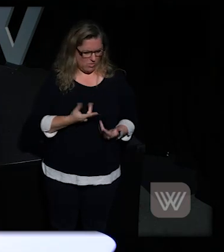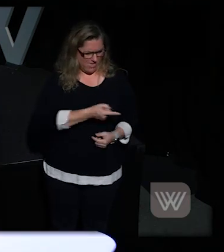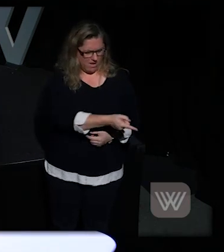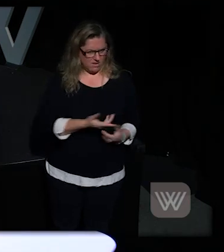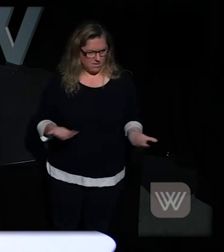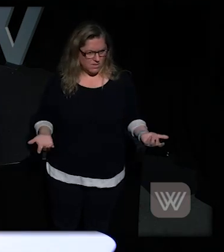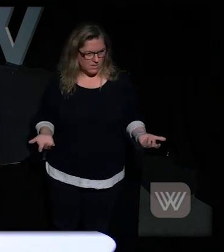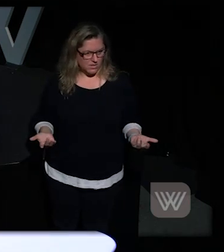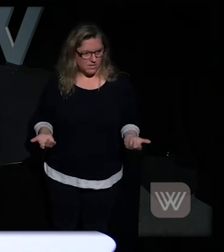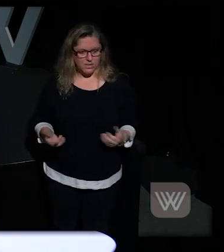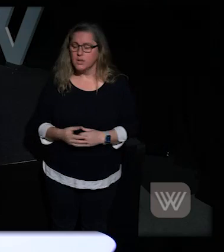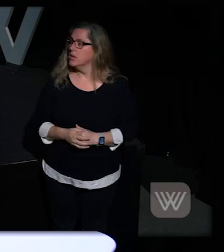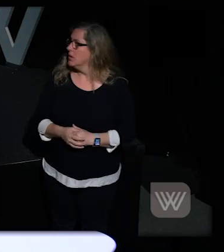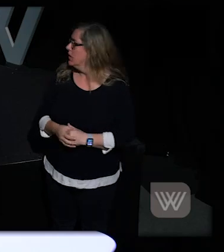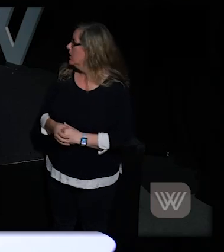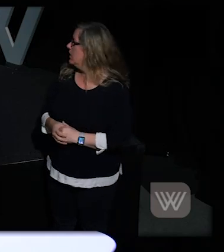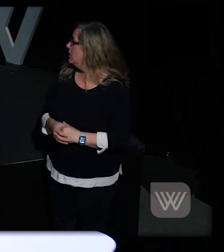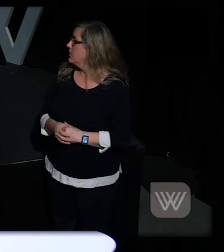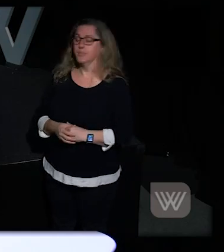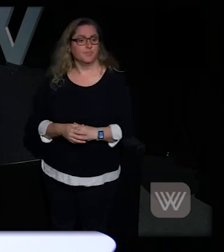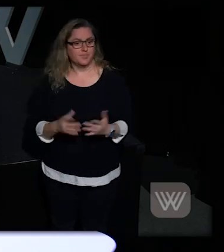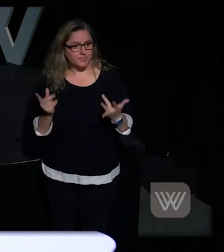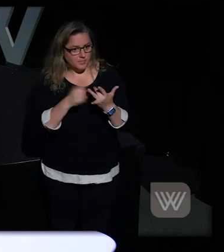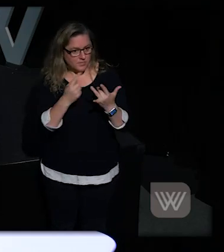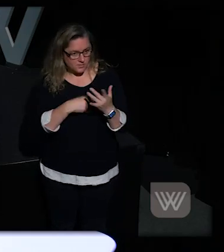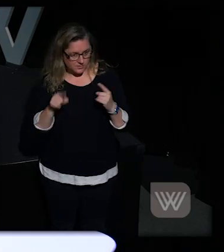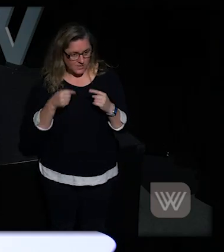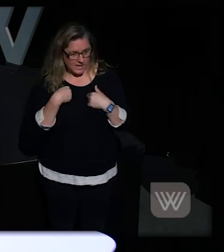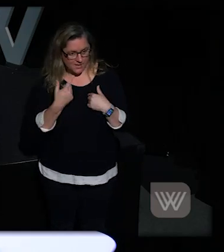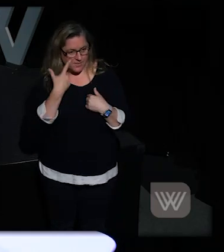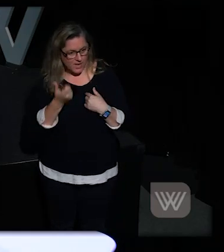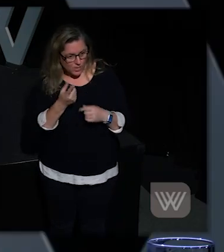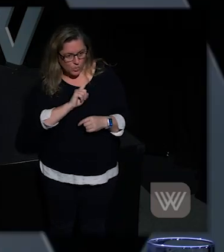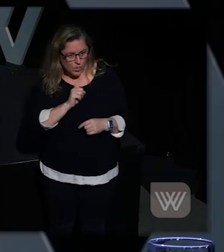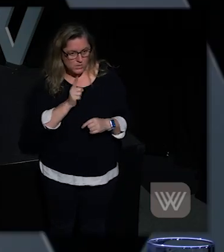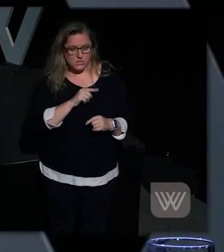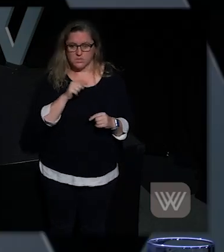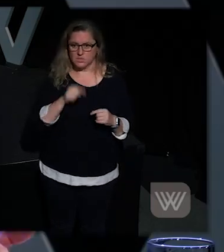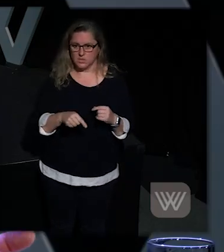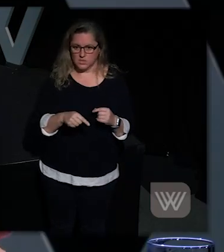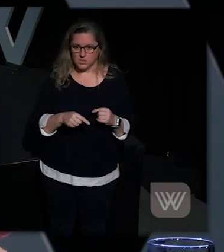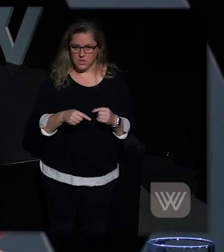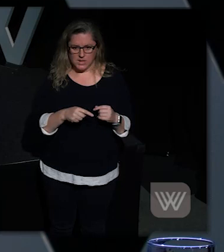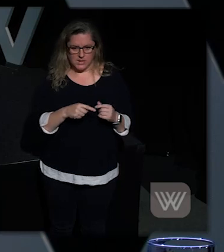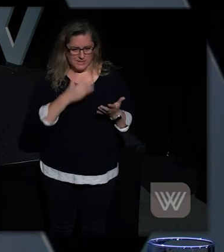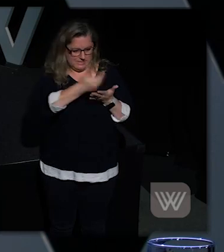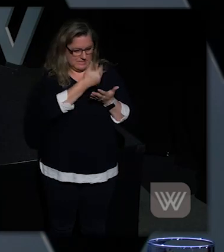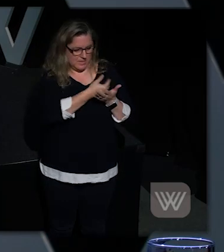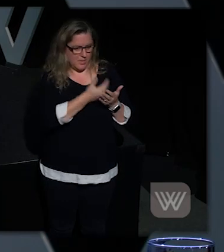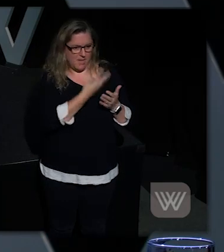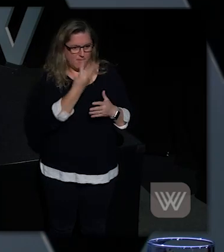all of this? I mean, and other places I found some of that commentary as well, like it's archived from 4chan and things like that.